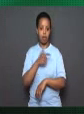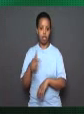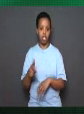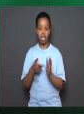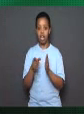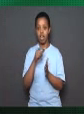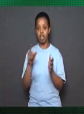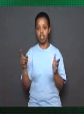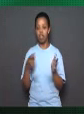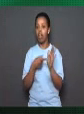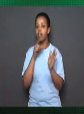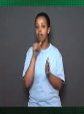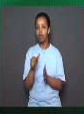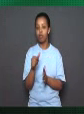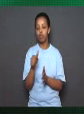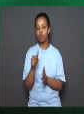for too long,